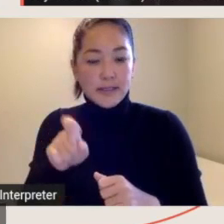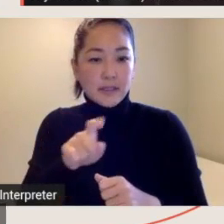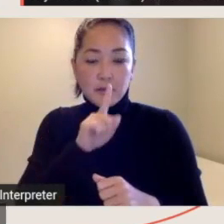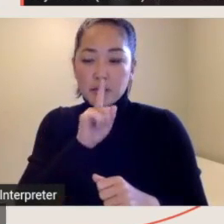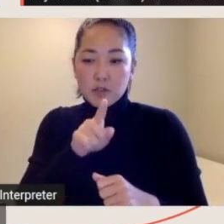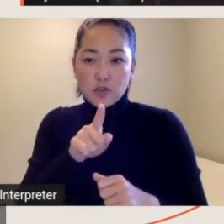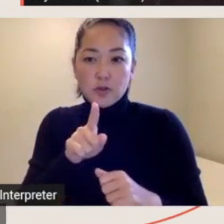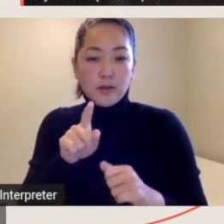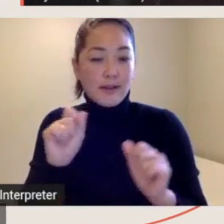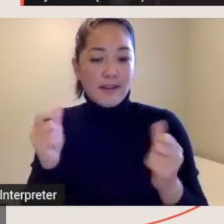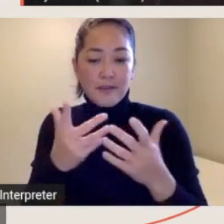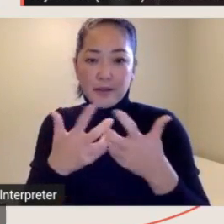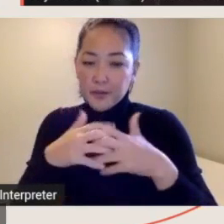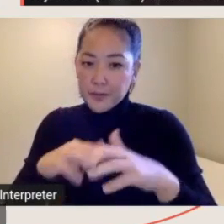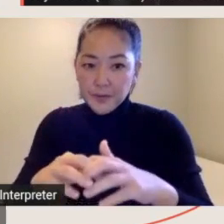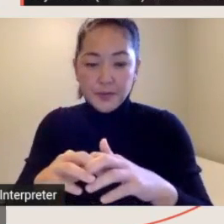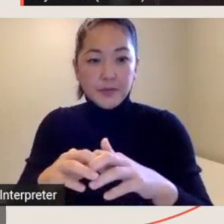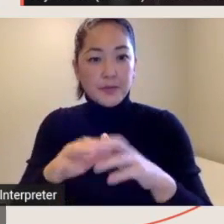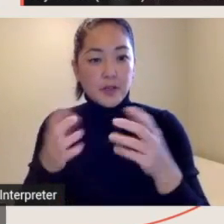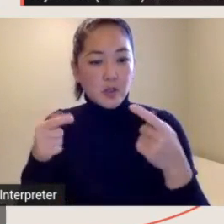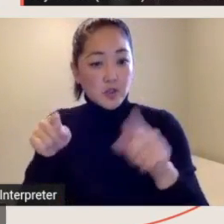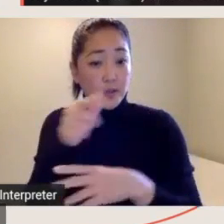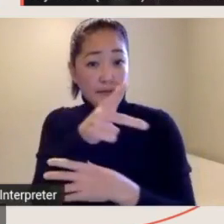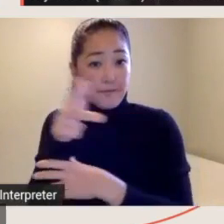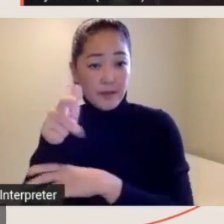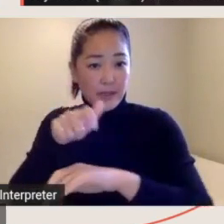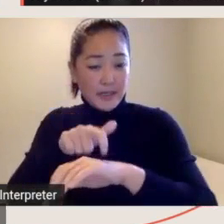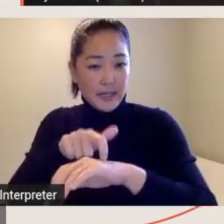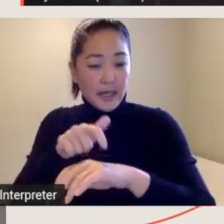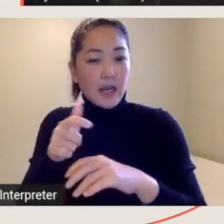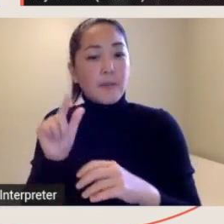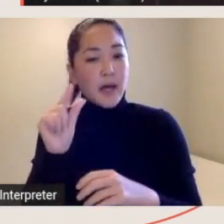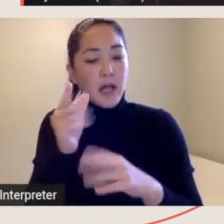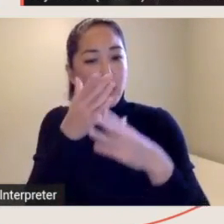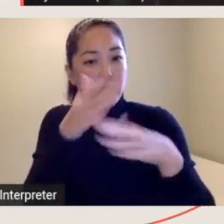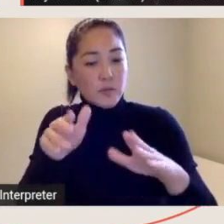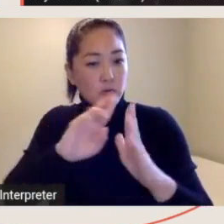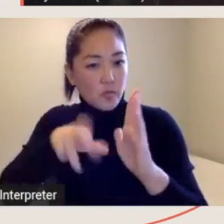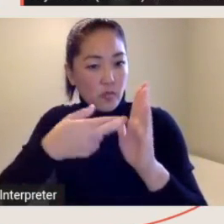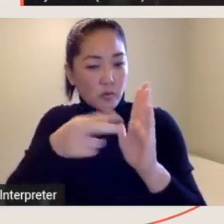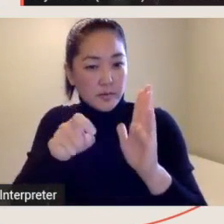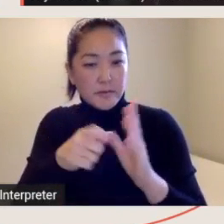So in the filming stage, we did split the roles. And